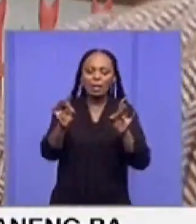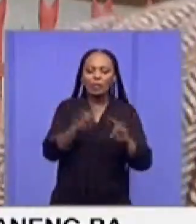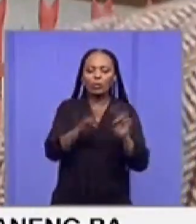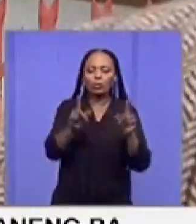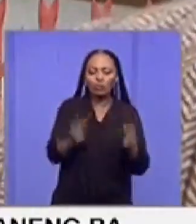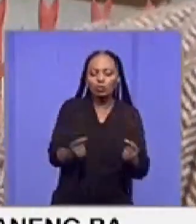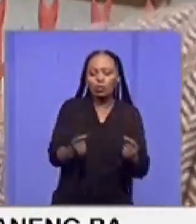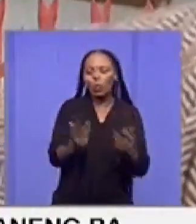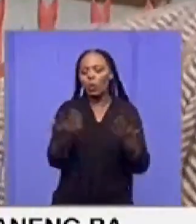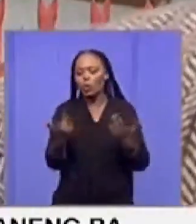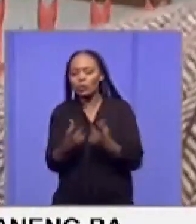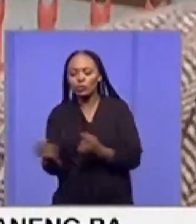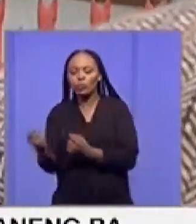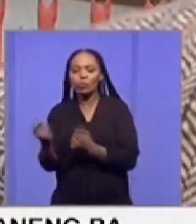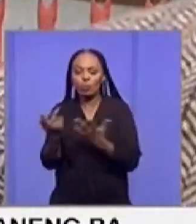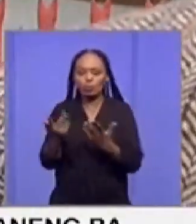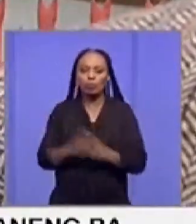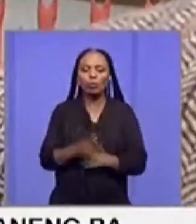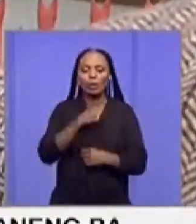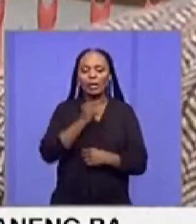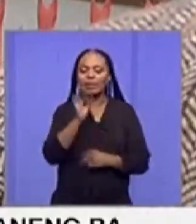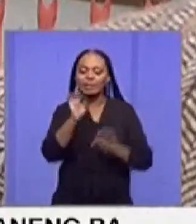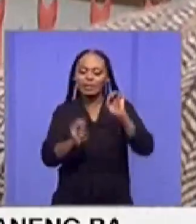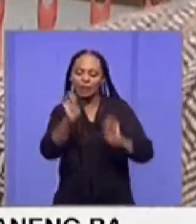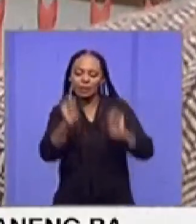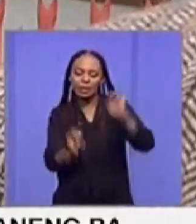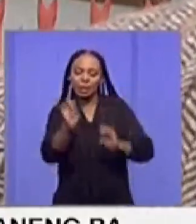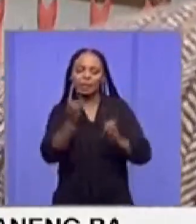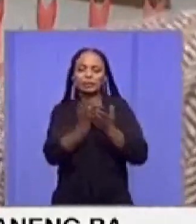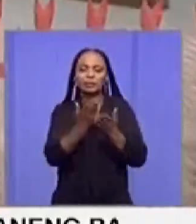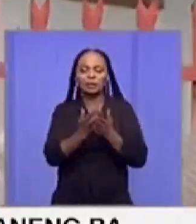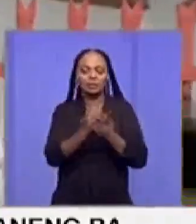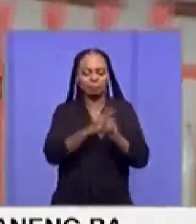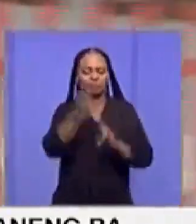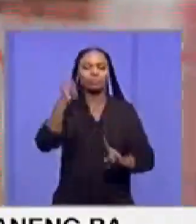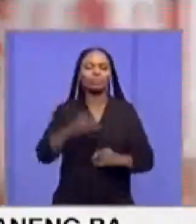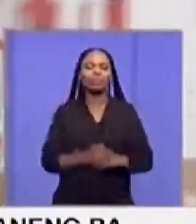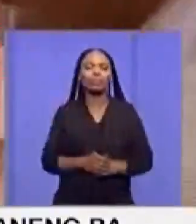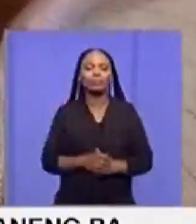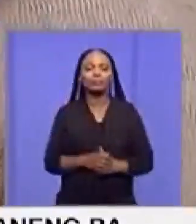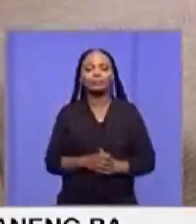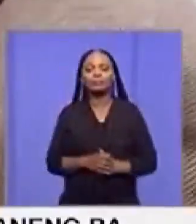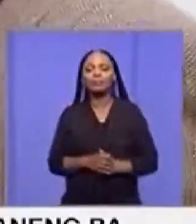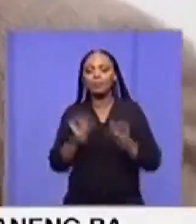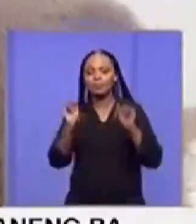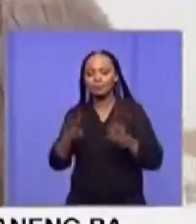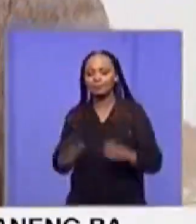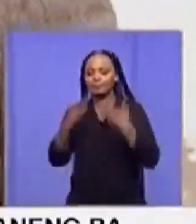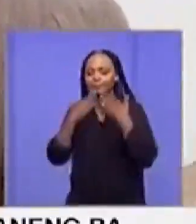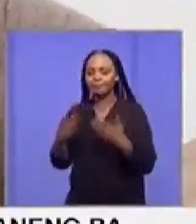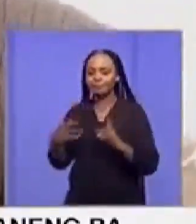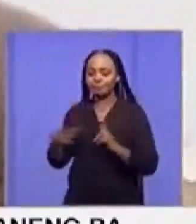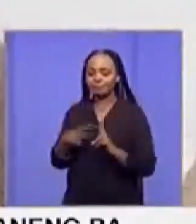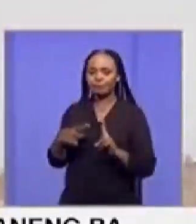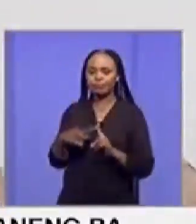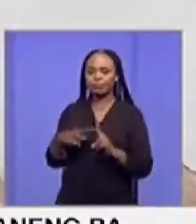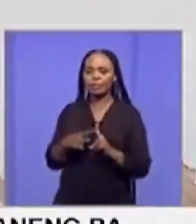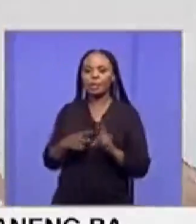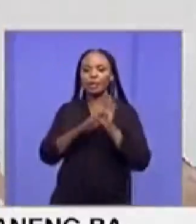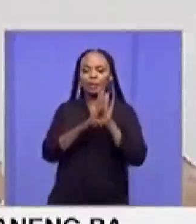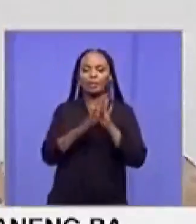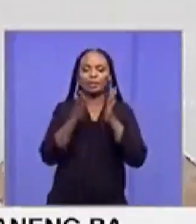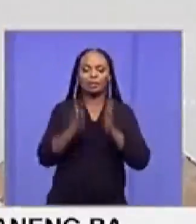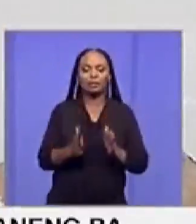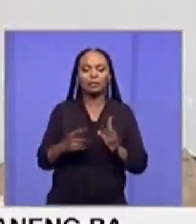die gore ba tlo gore ge ba lekolwa moo ba kgone gore ba fete ke a leboga o le muutlwang o ke